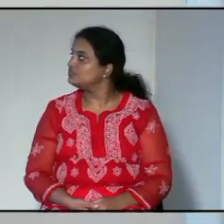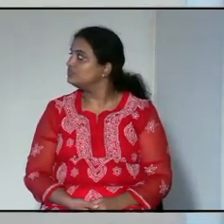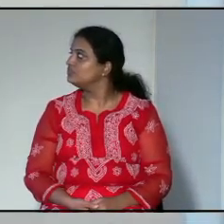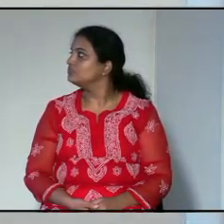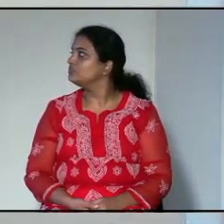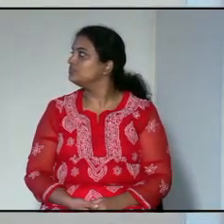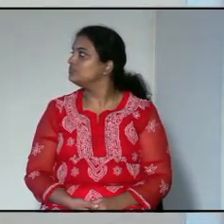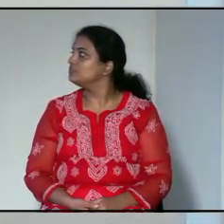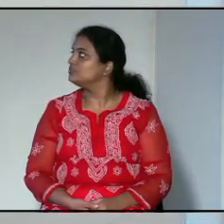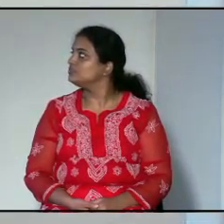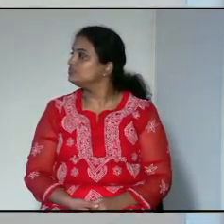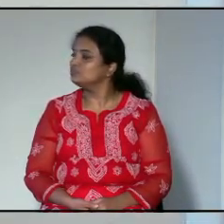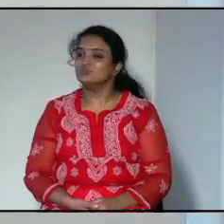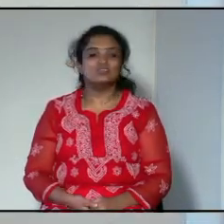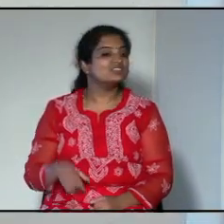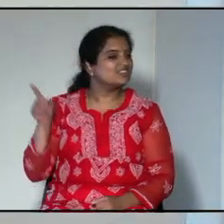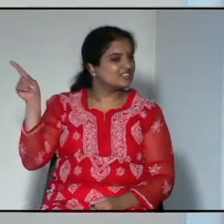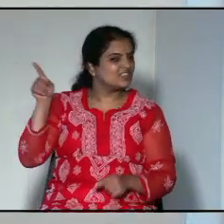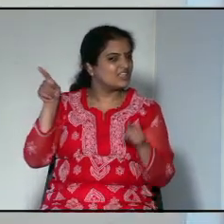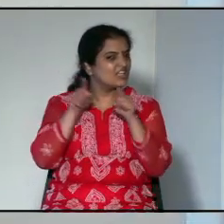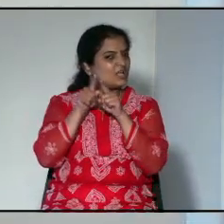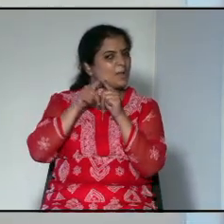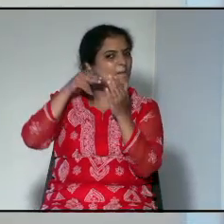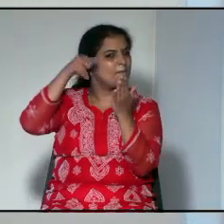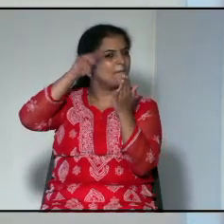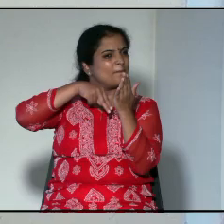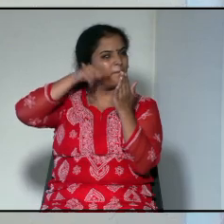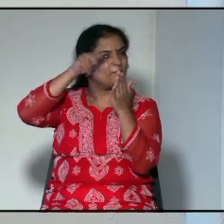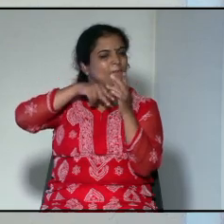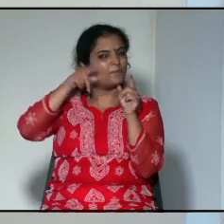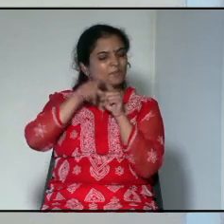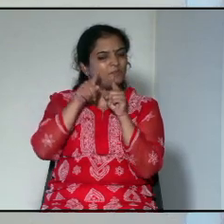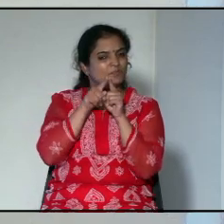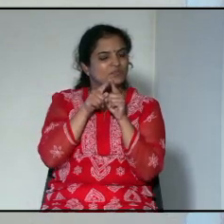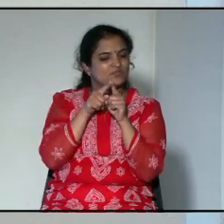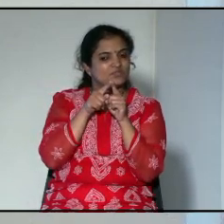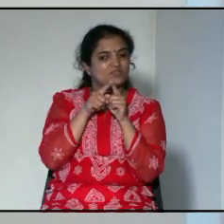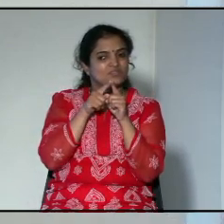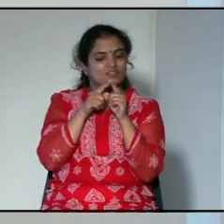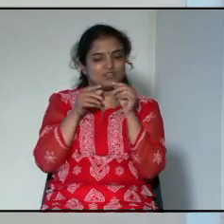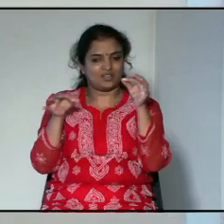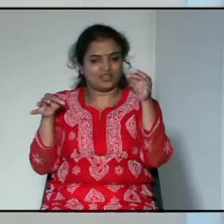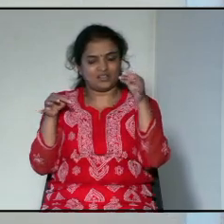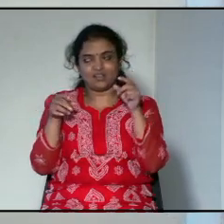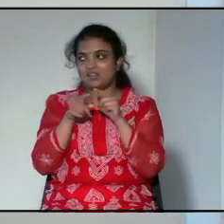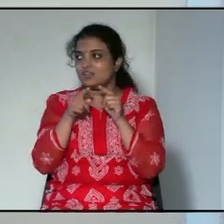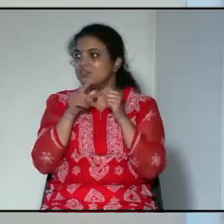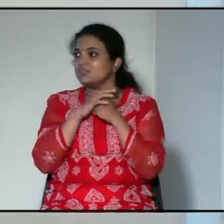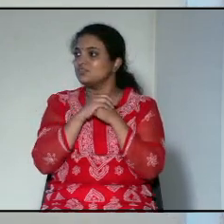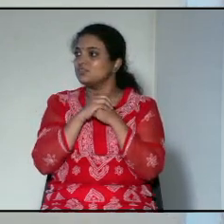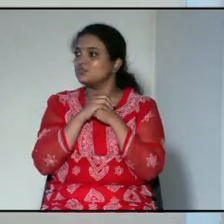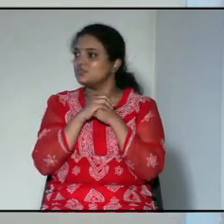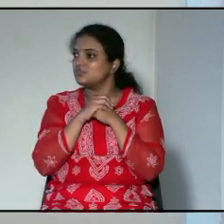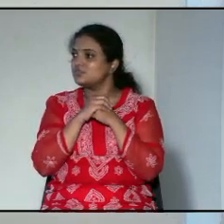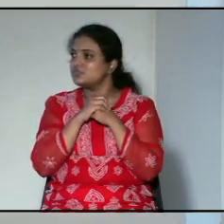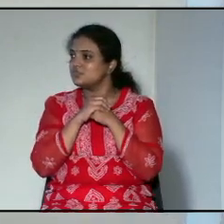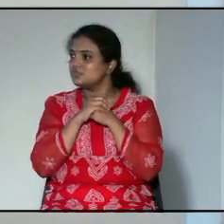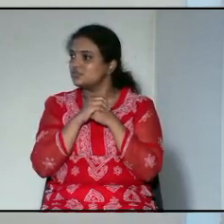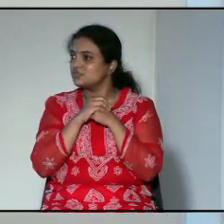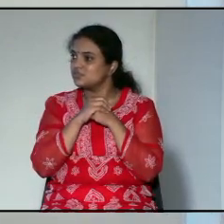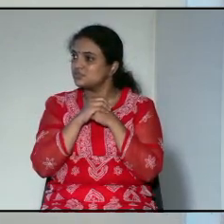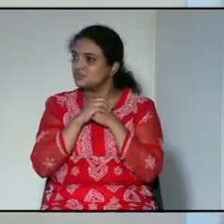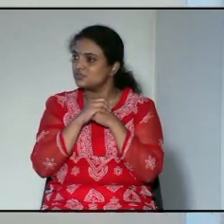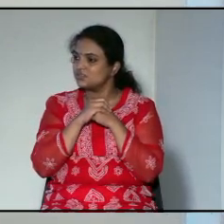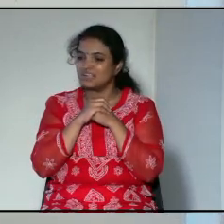Okay. This is a painting she does called the Women of Dhankhet Vidyalaya, who are the small group with who